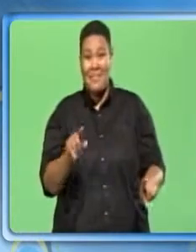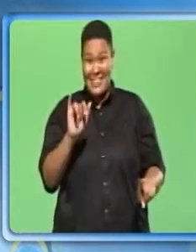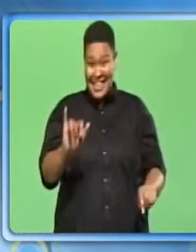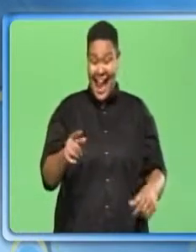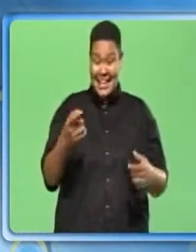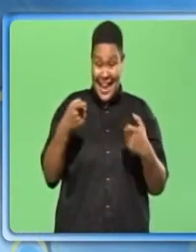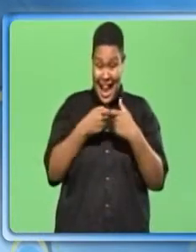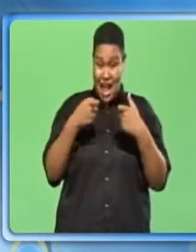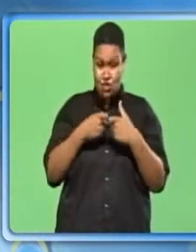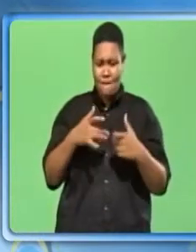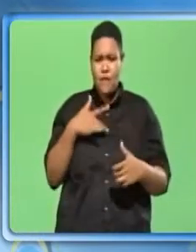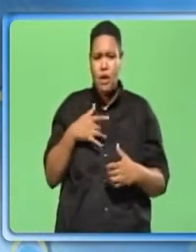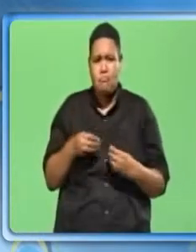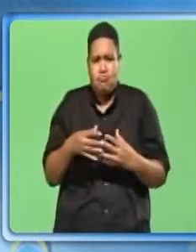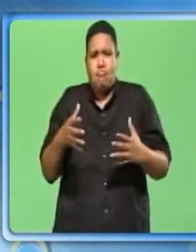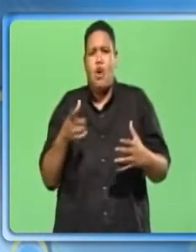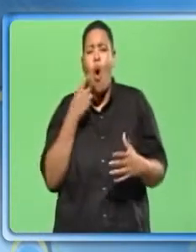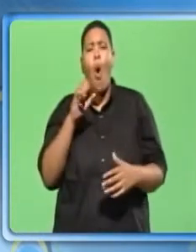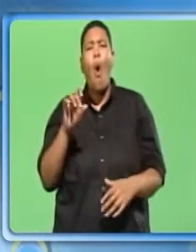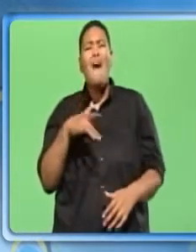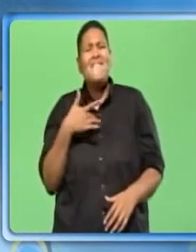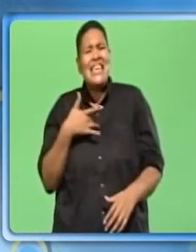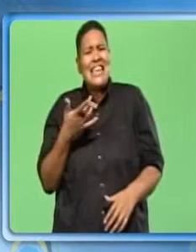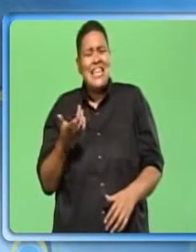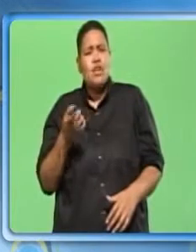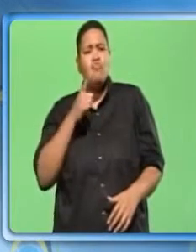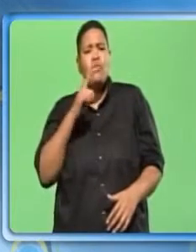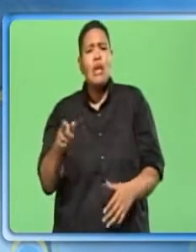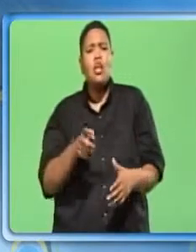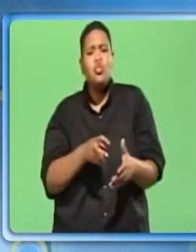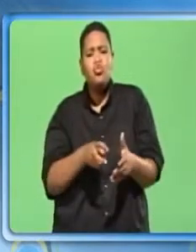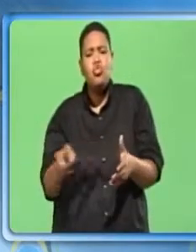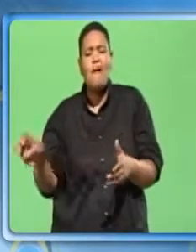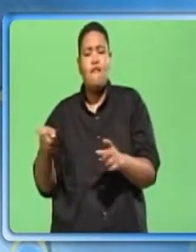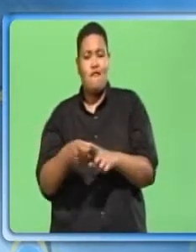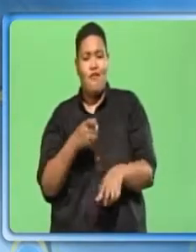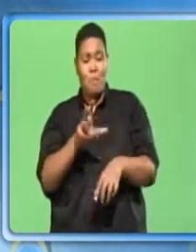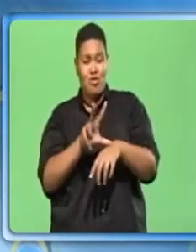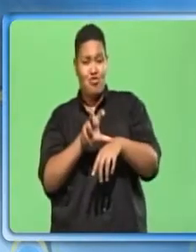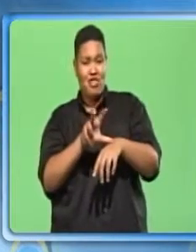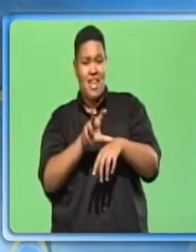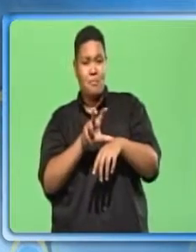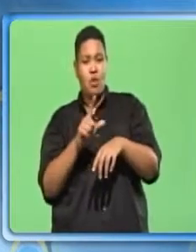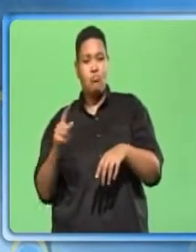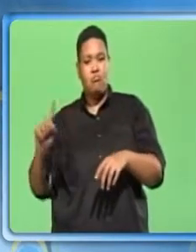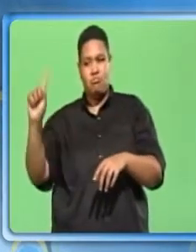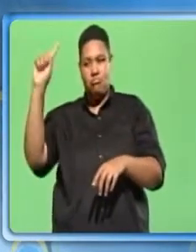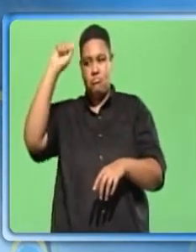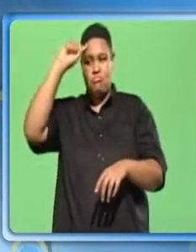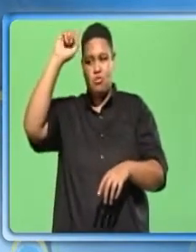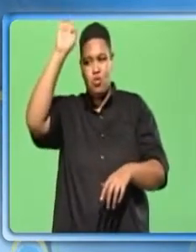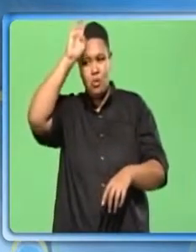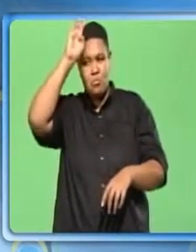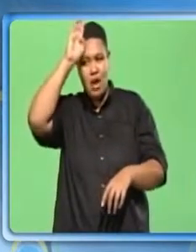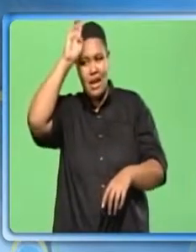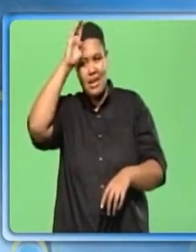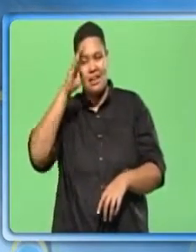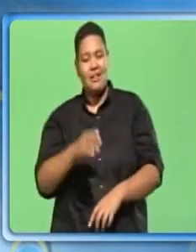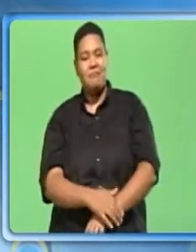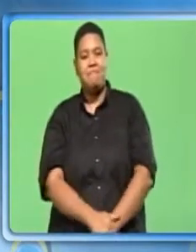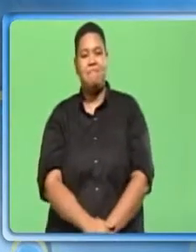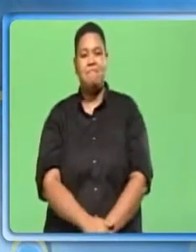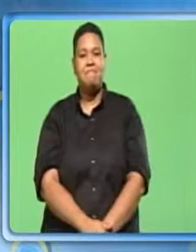This electrical impulse or sensation travels from the receptor to the brain.